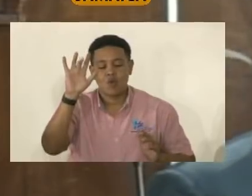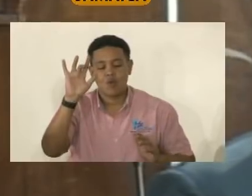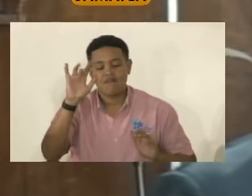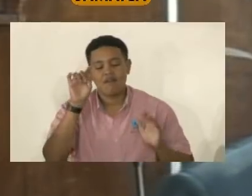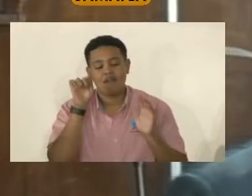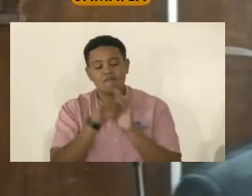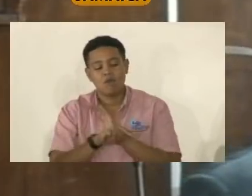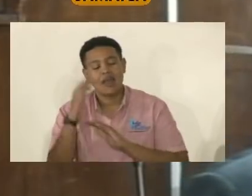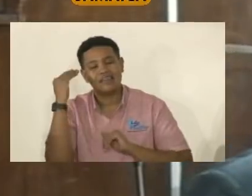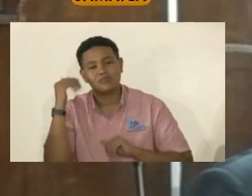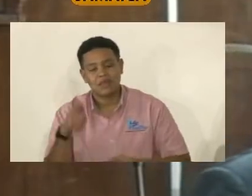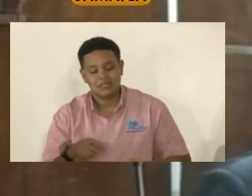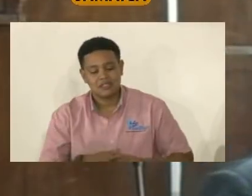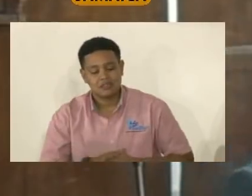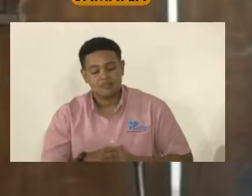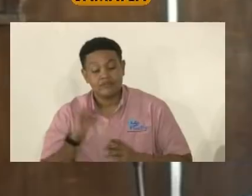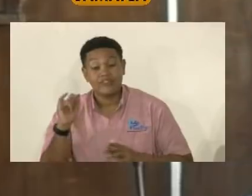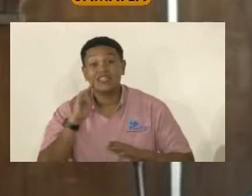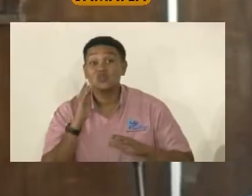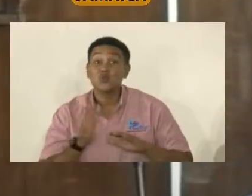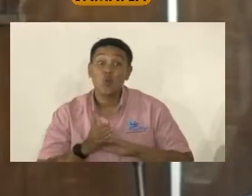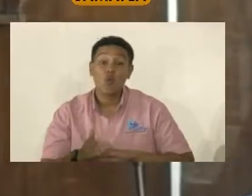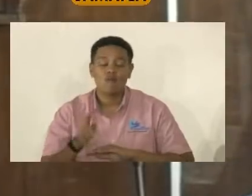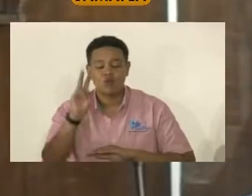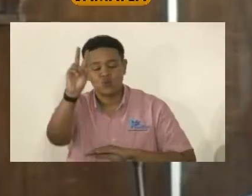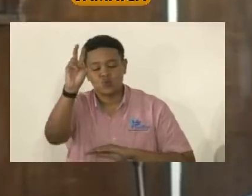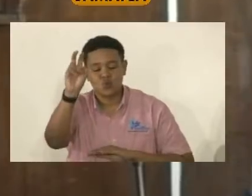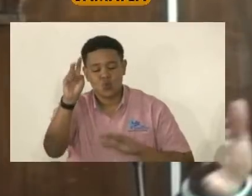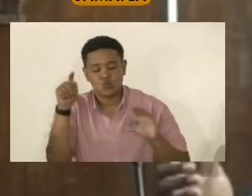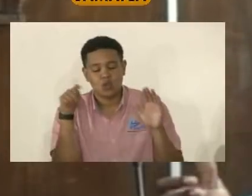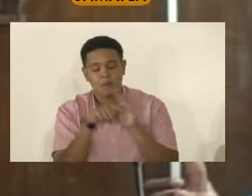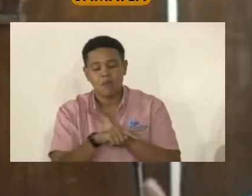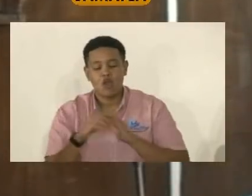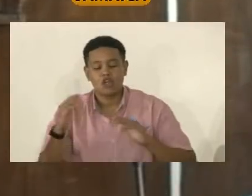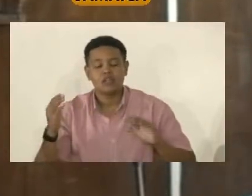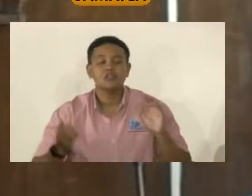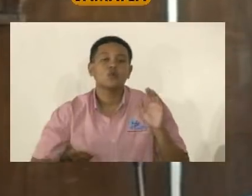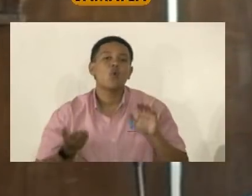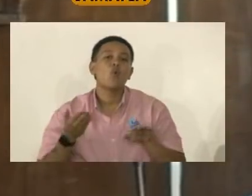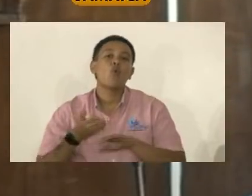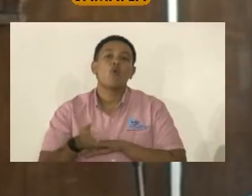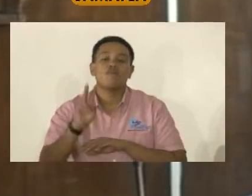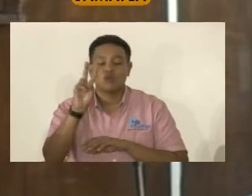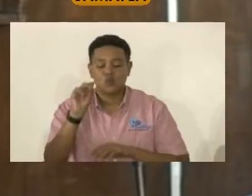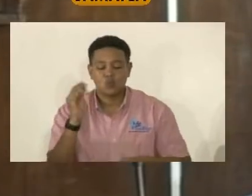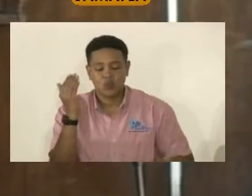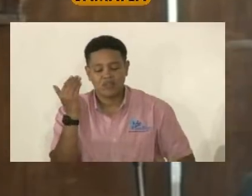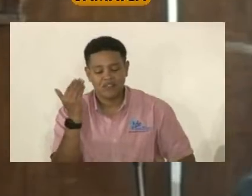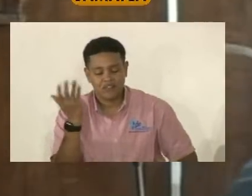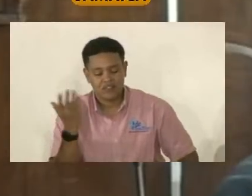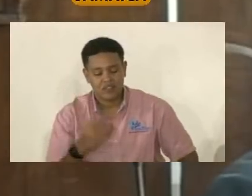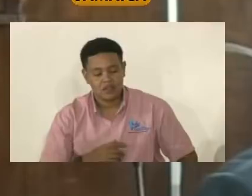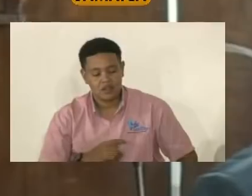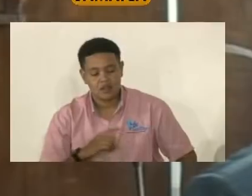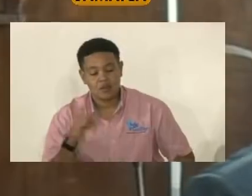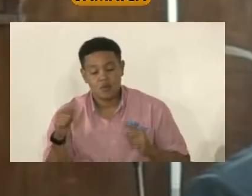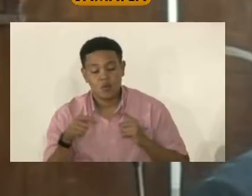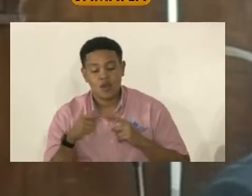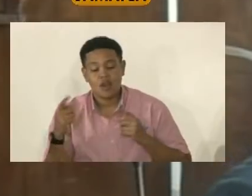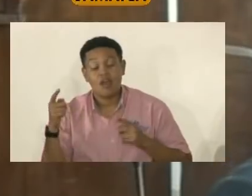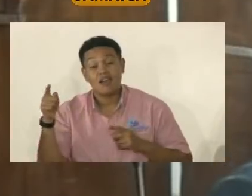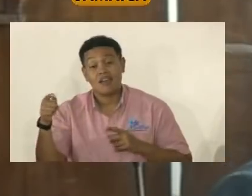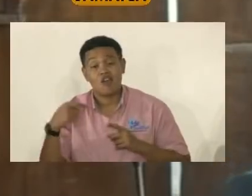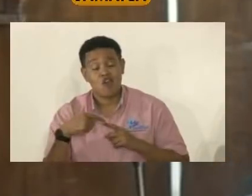1,425 murders. That would place us 200+ murders higher than 2015, when